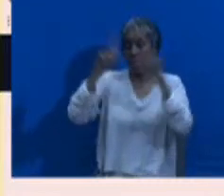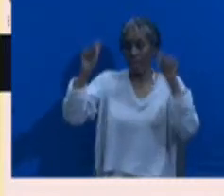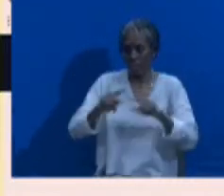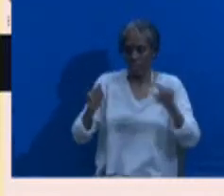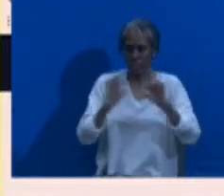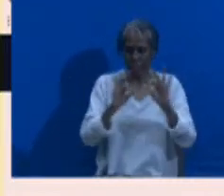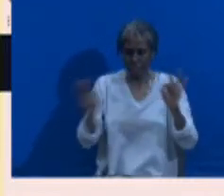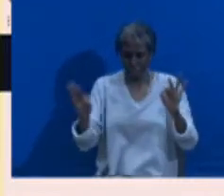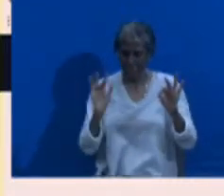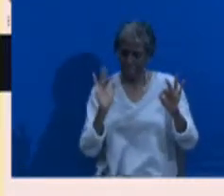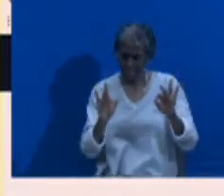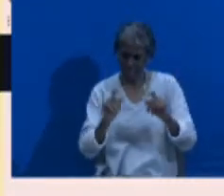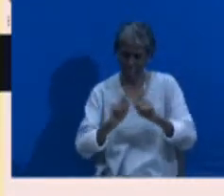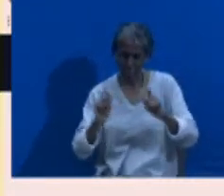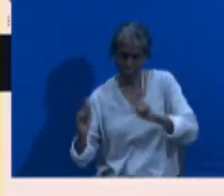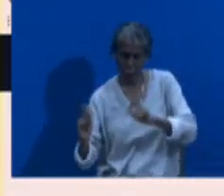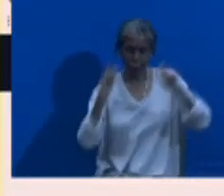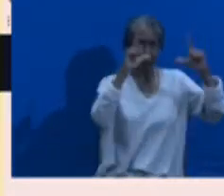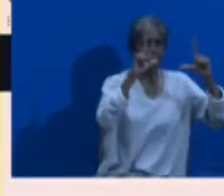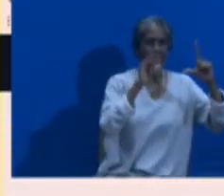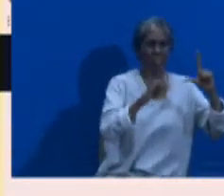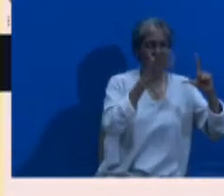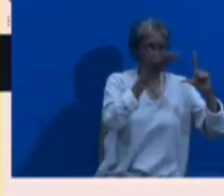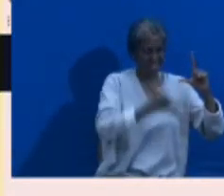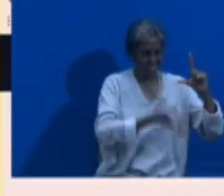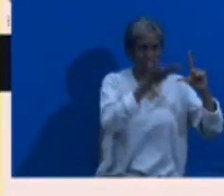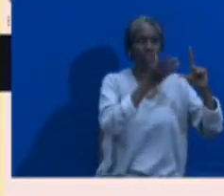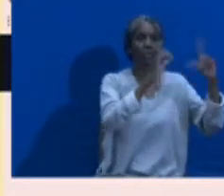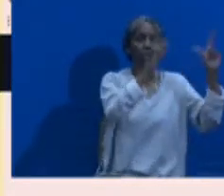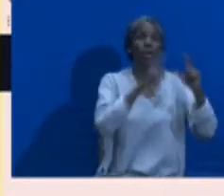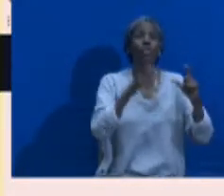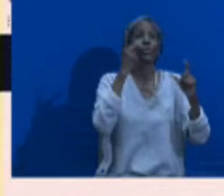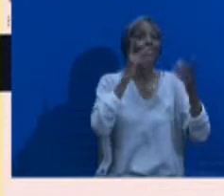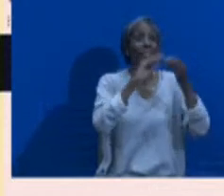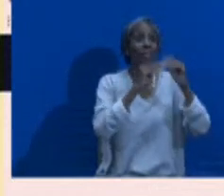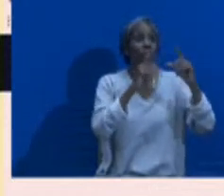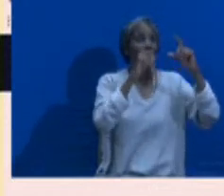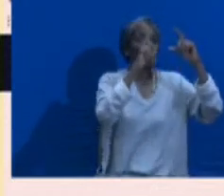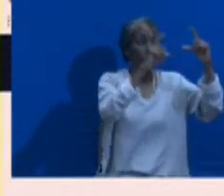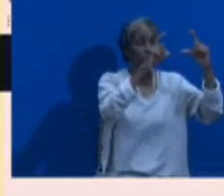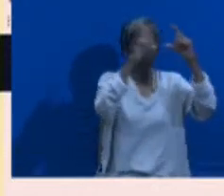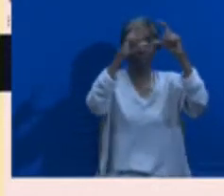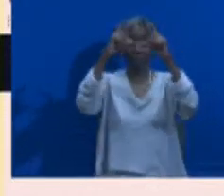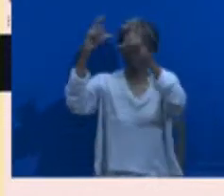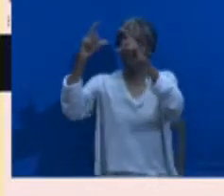website. This dashboard. So what you will see on the dashboard on this first,